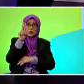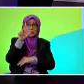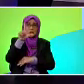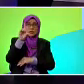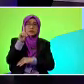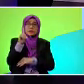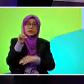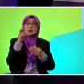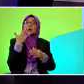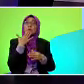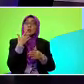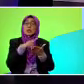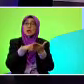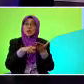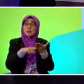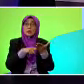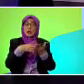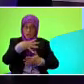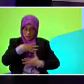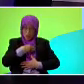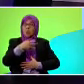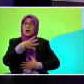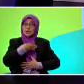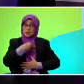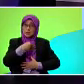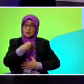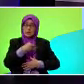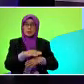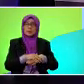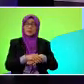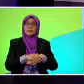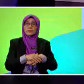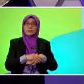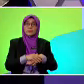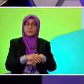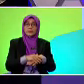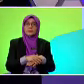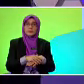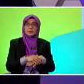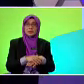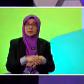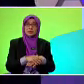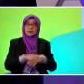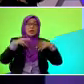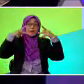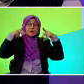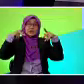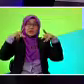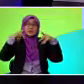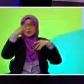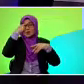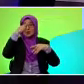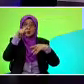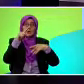Irfan? White color. White molds, and Okay. the plastic is just to protect us, Yeah. to protect Irfan. I don't want to touch